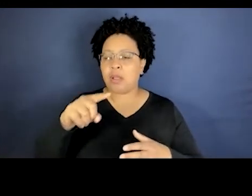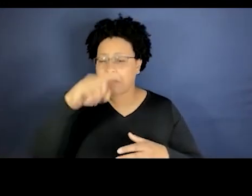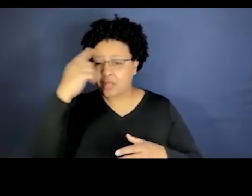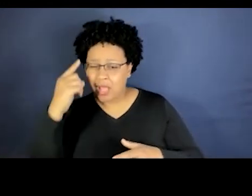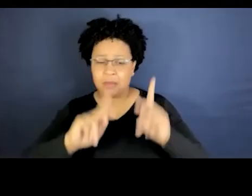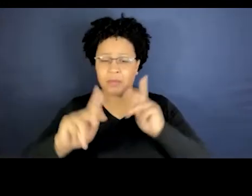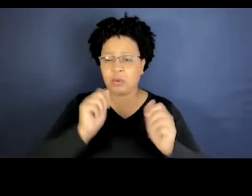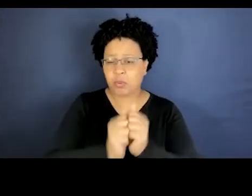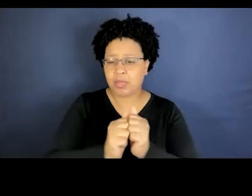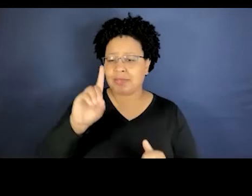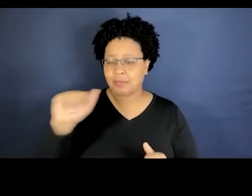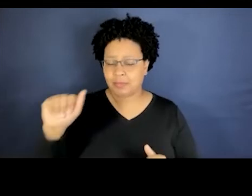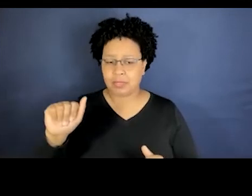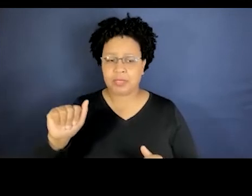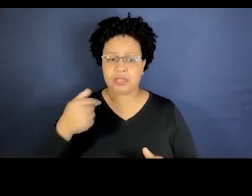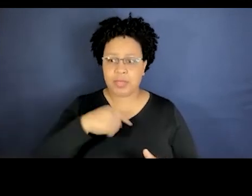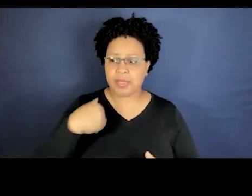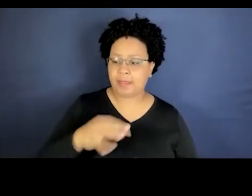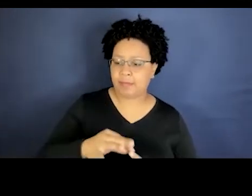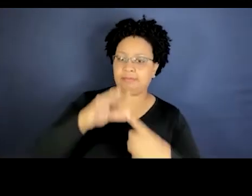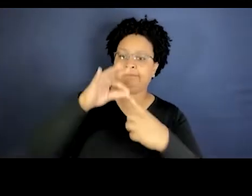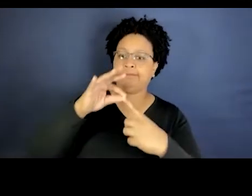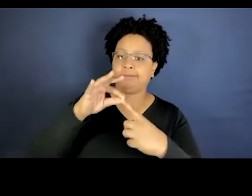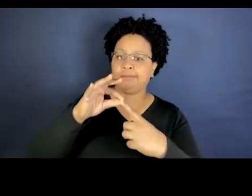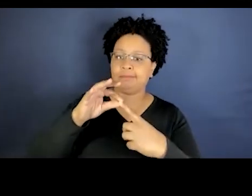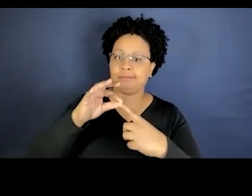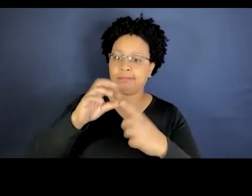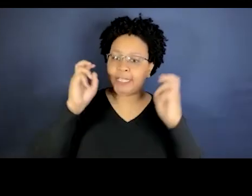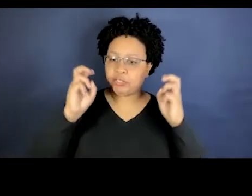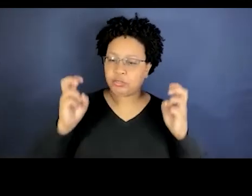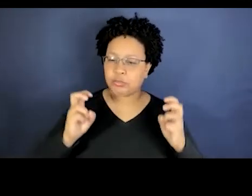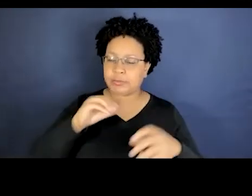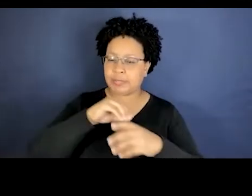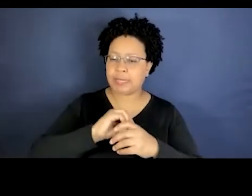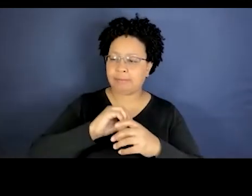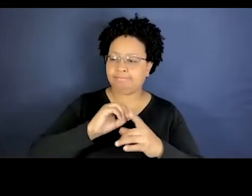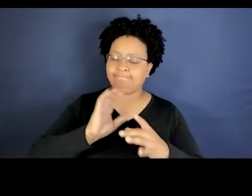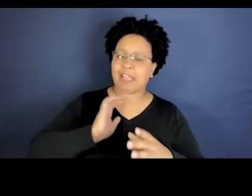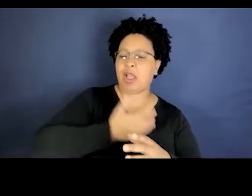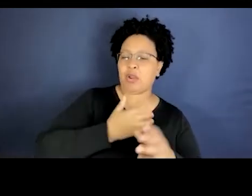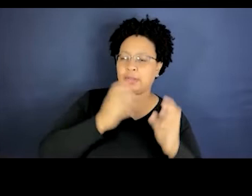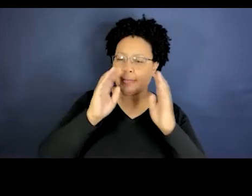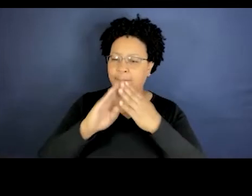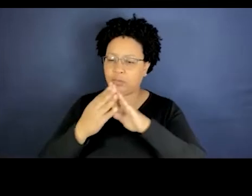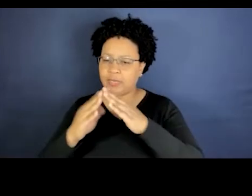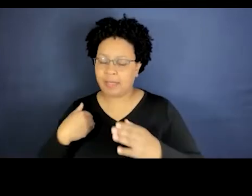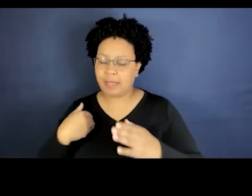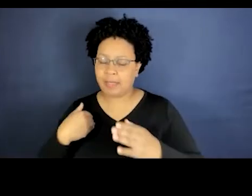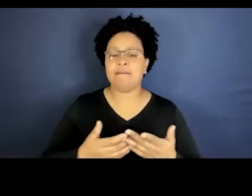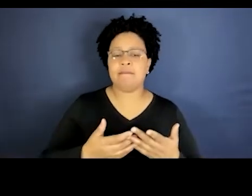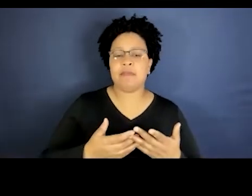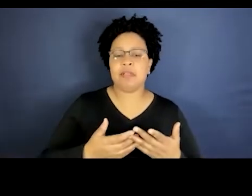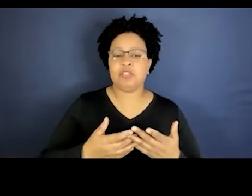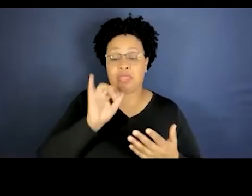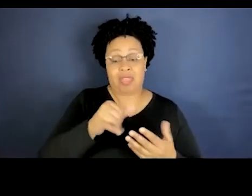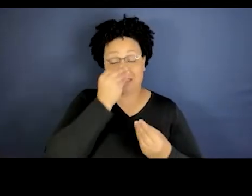have some unique issues in our communities, and to get that mutual support and information has been extremely helpful to me. And